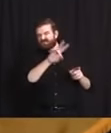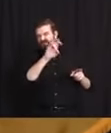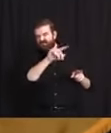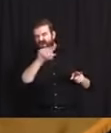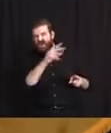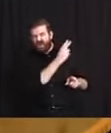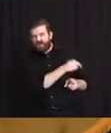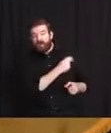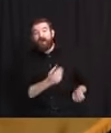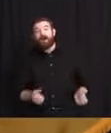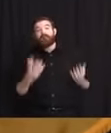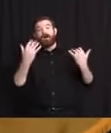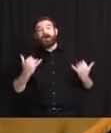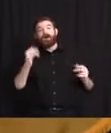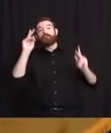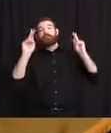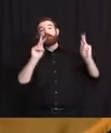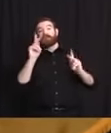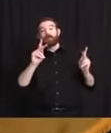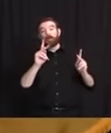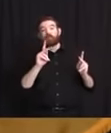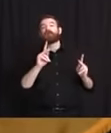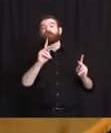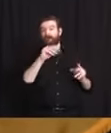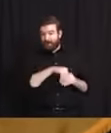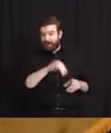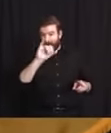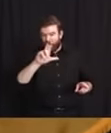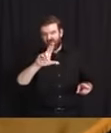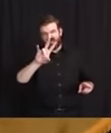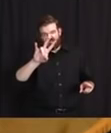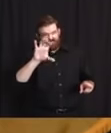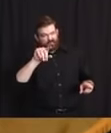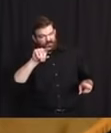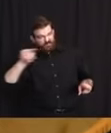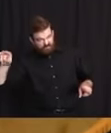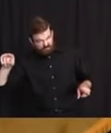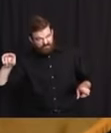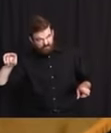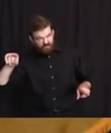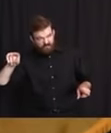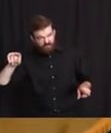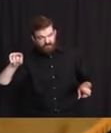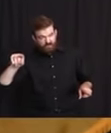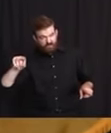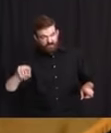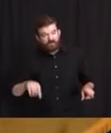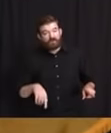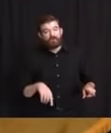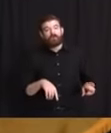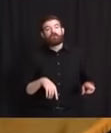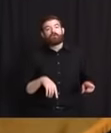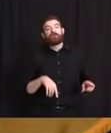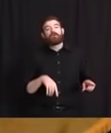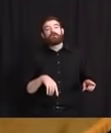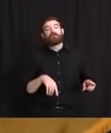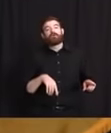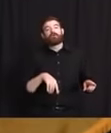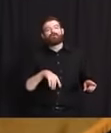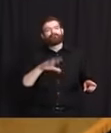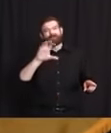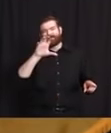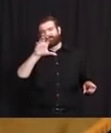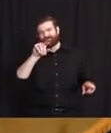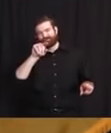critical care, and 74% of those critical care patients are on ventilators. A total of 23 cases